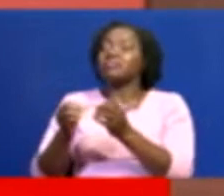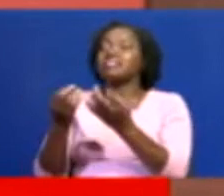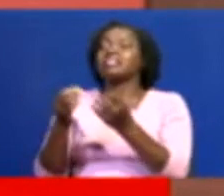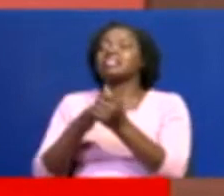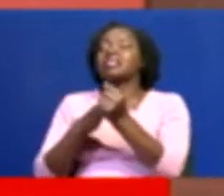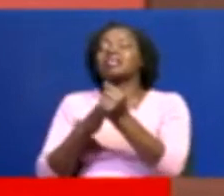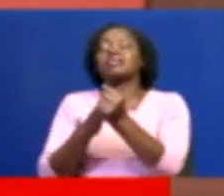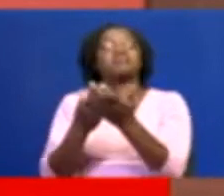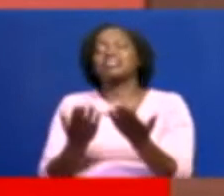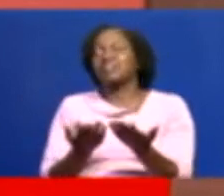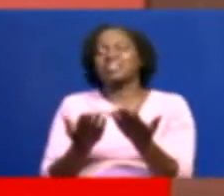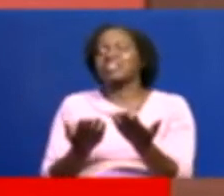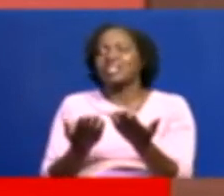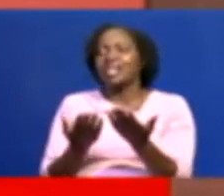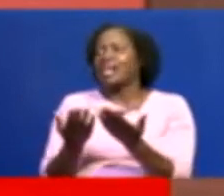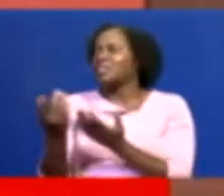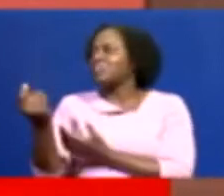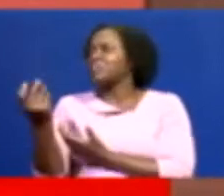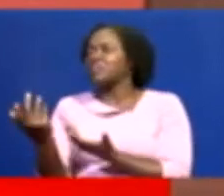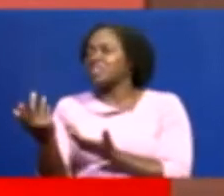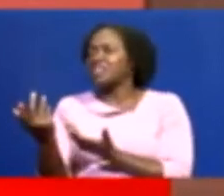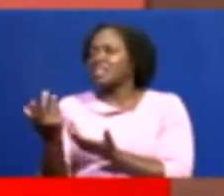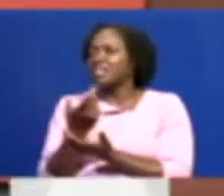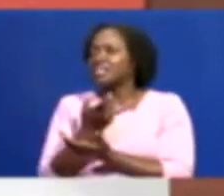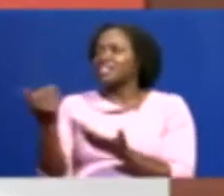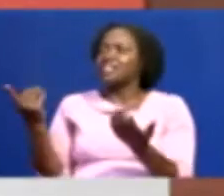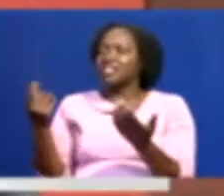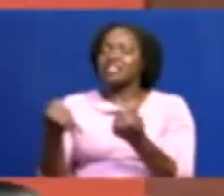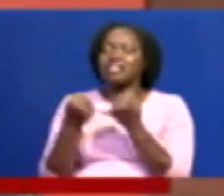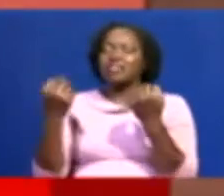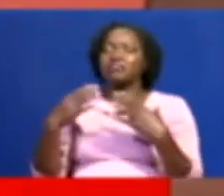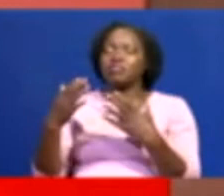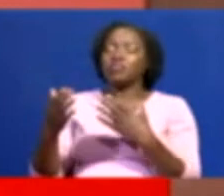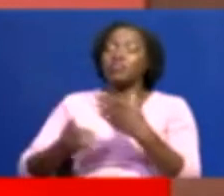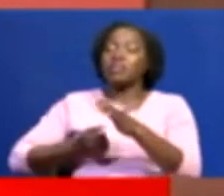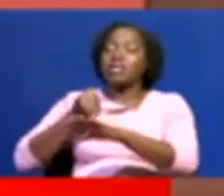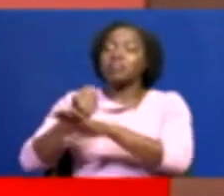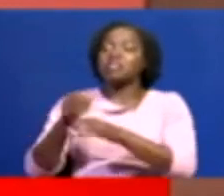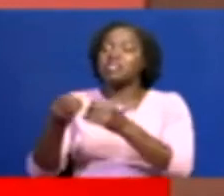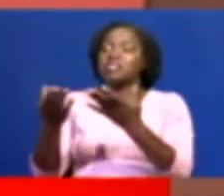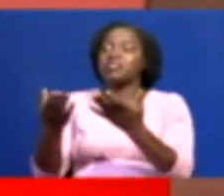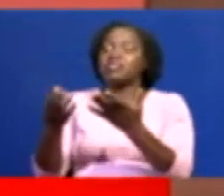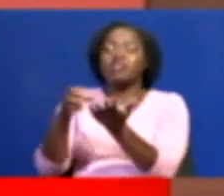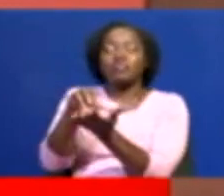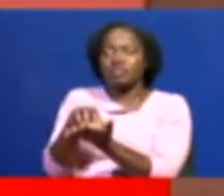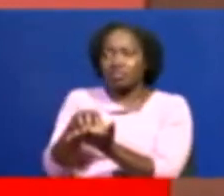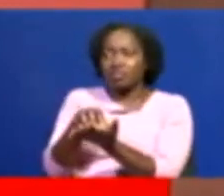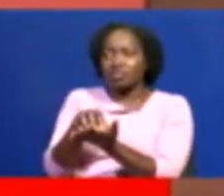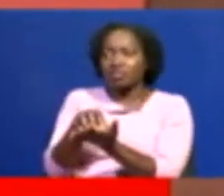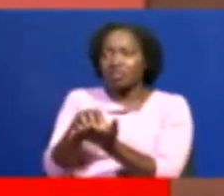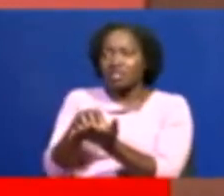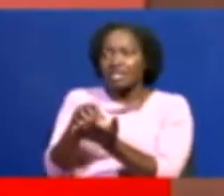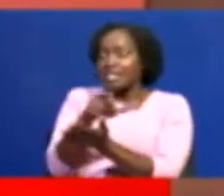and the minority there, surely. These are just accidentally people who have been appointed and given the both the positions.